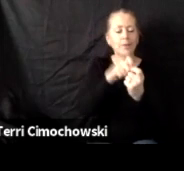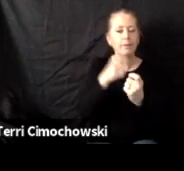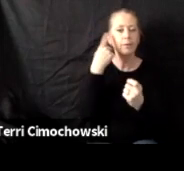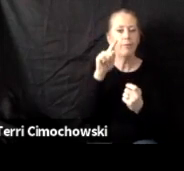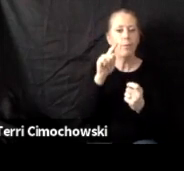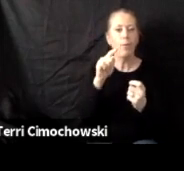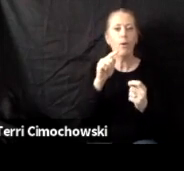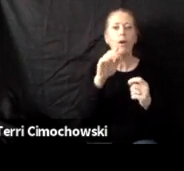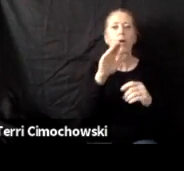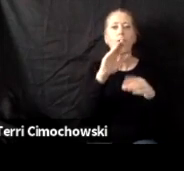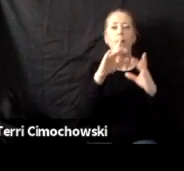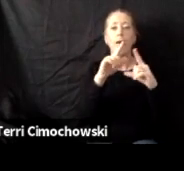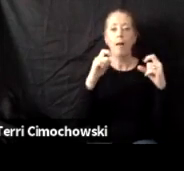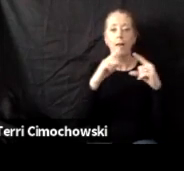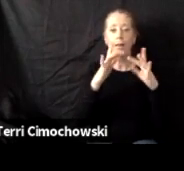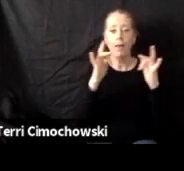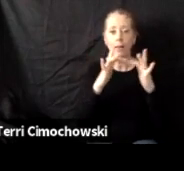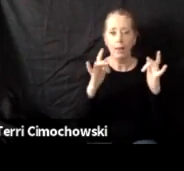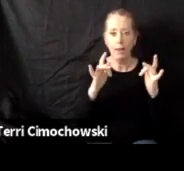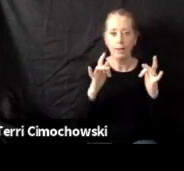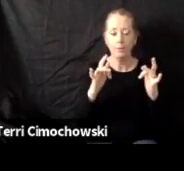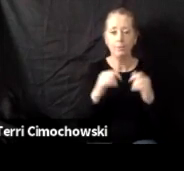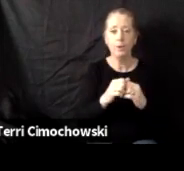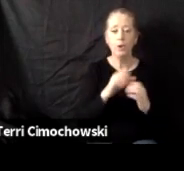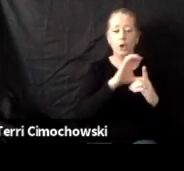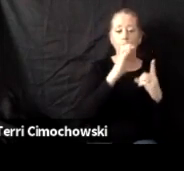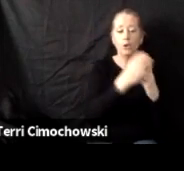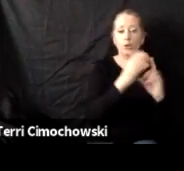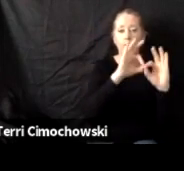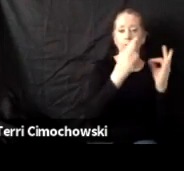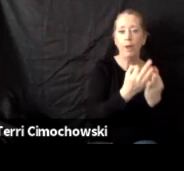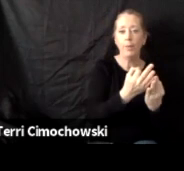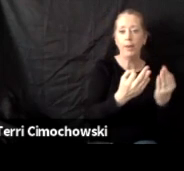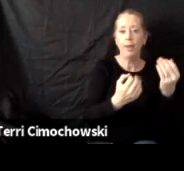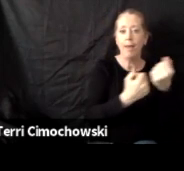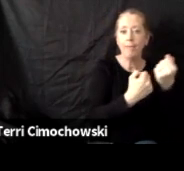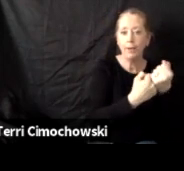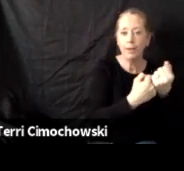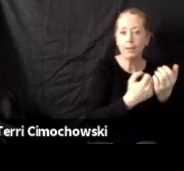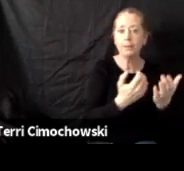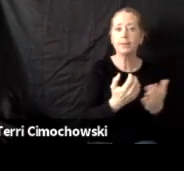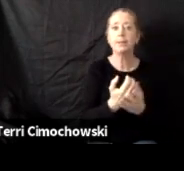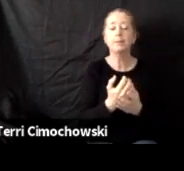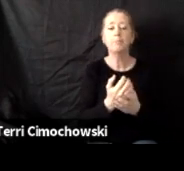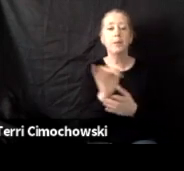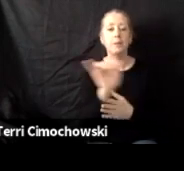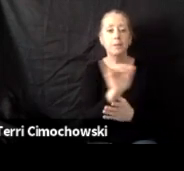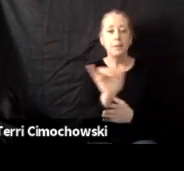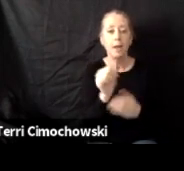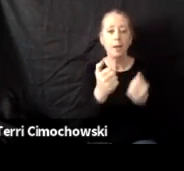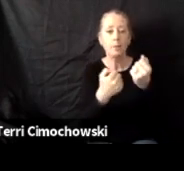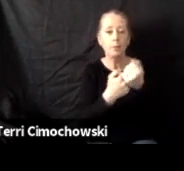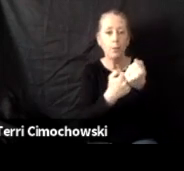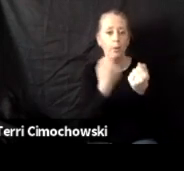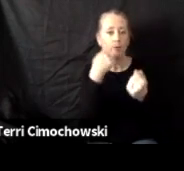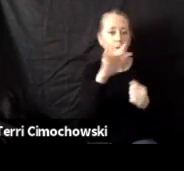counselors, things like having cultural family advocates. We want to make sure that we have the same supports in 196